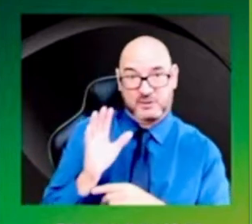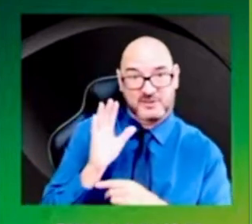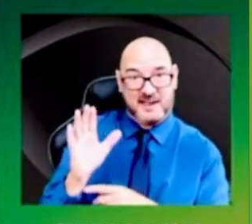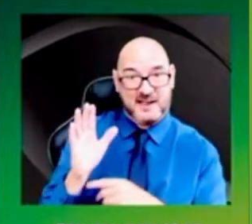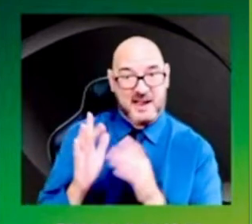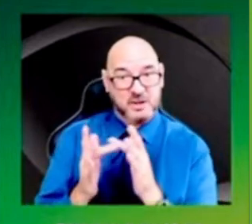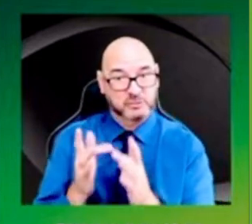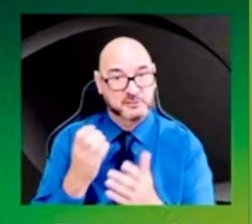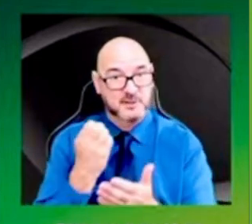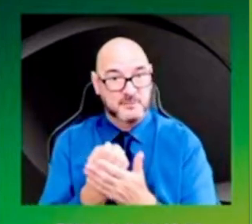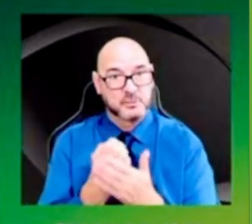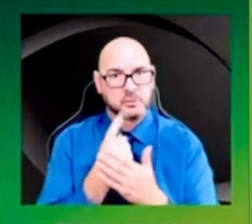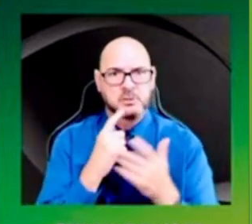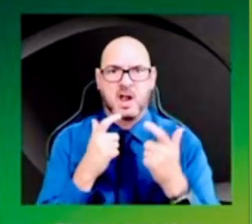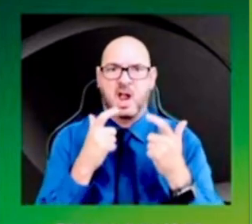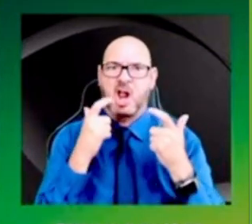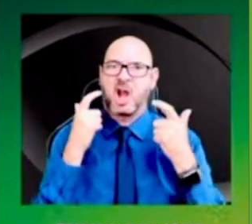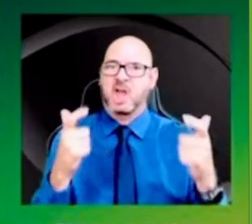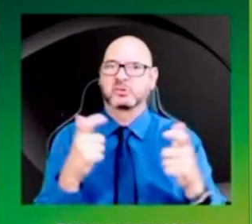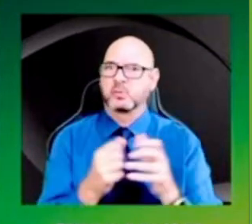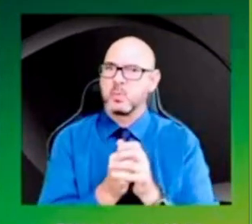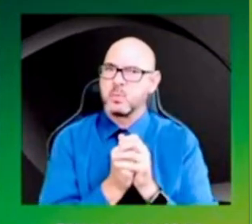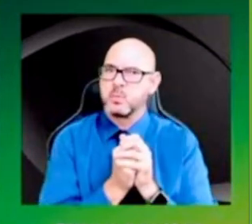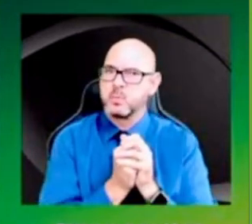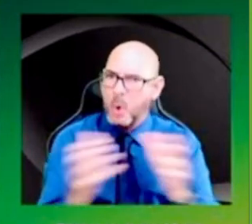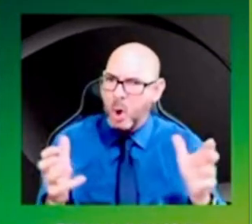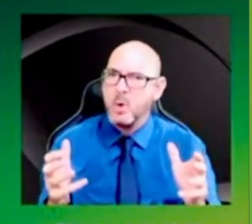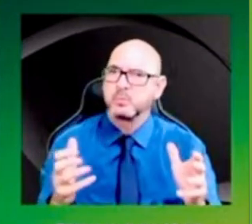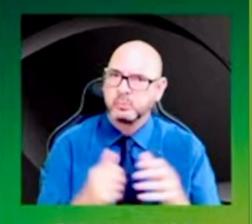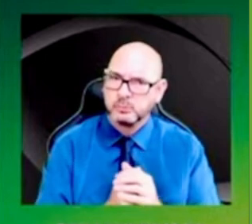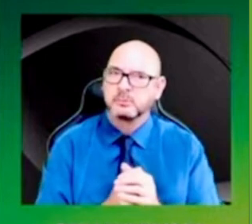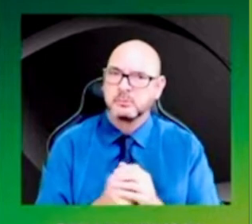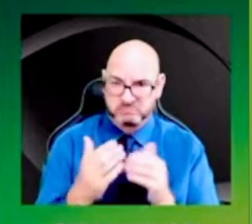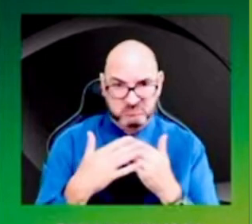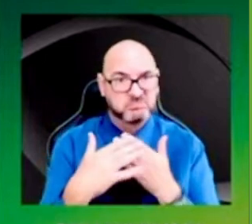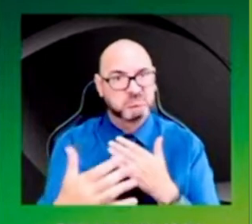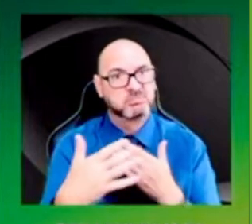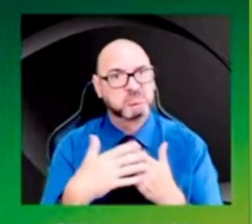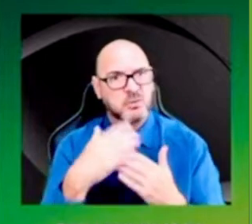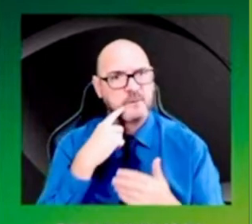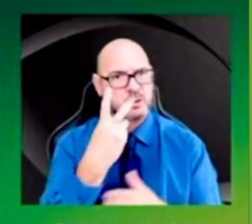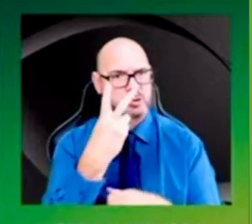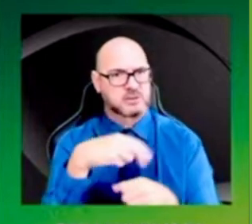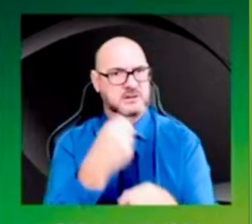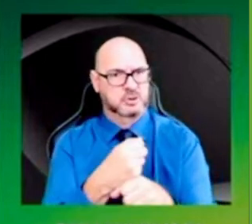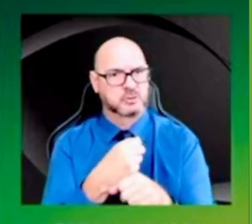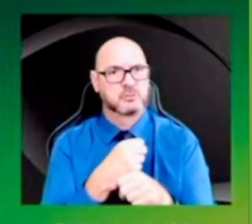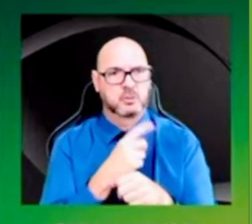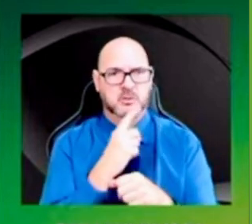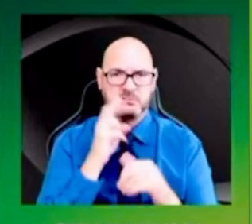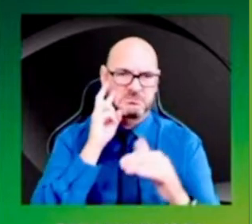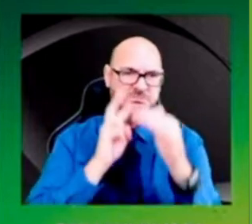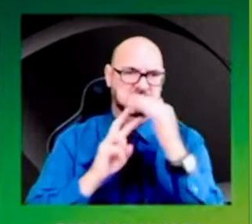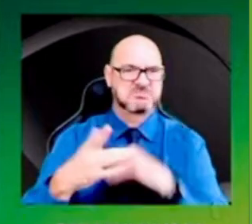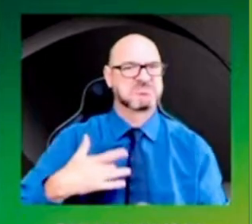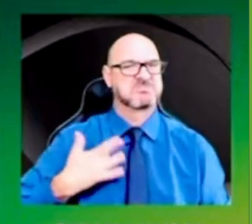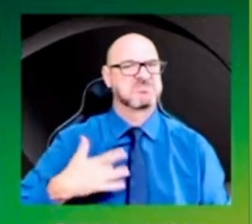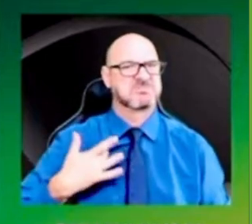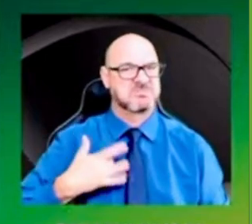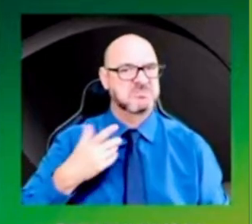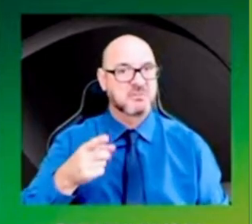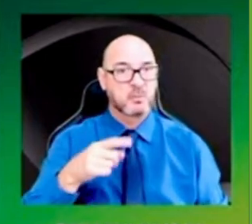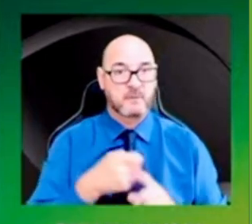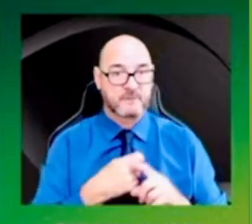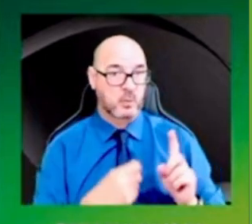growing. Within the next 2 years, for example, the forecast is that 1 in 6 of the world's internet